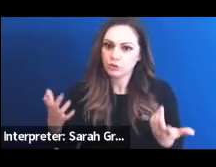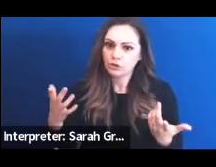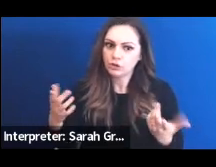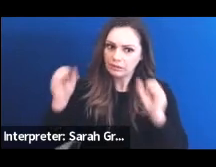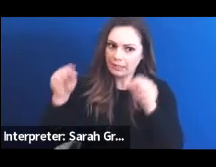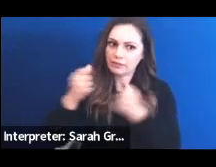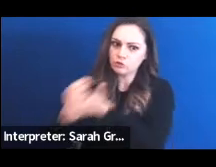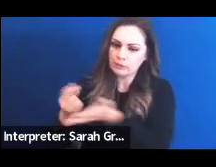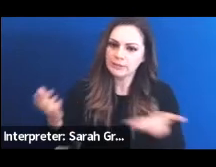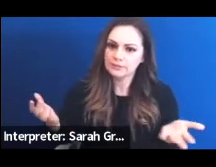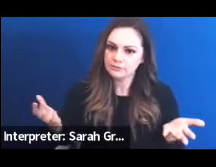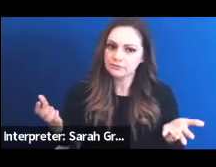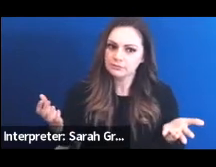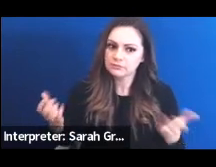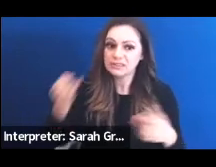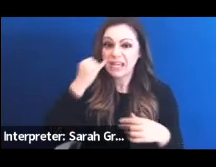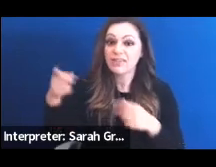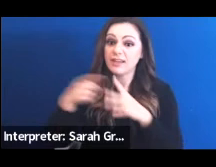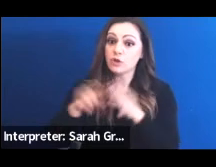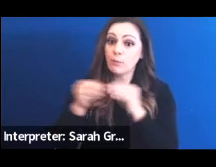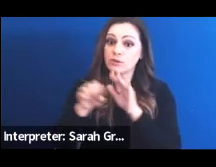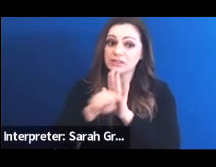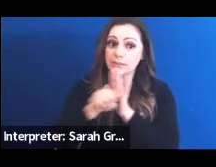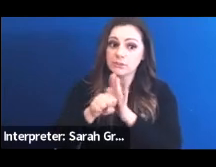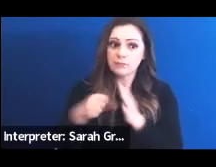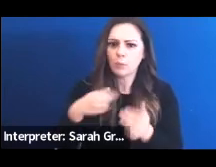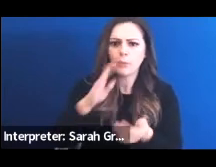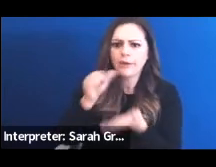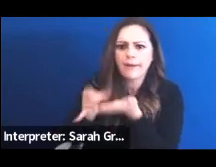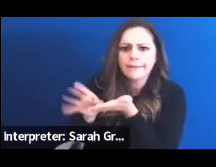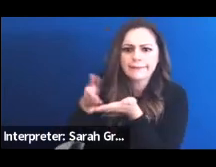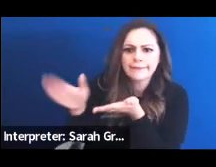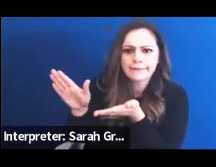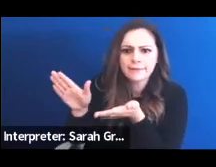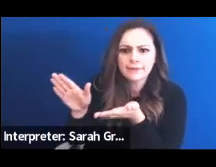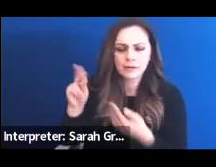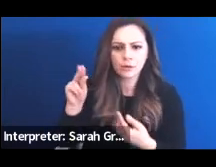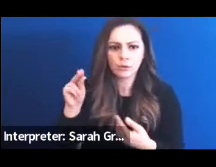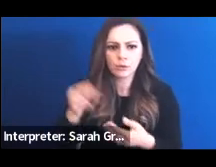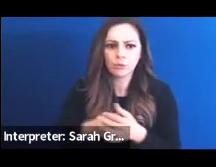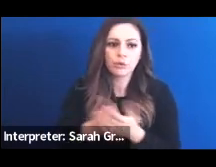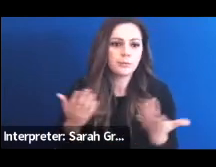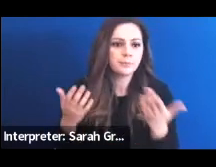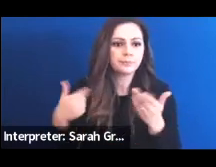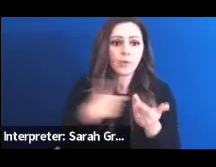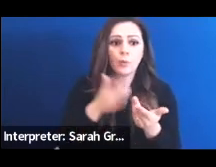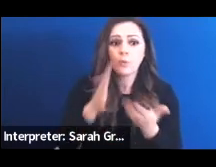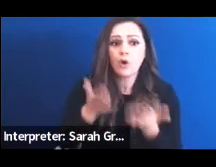We would offer treatment on demand. In other words, we would keep people in services for much longer than we do.